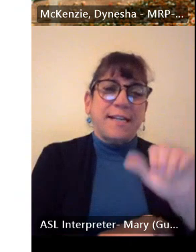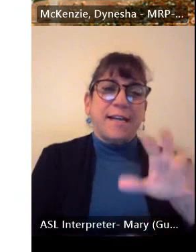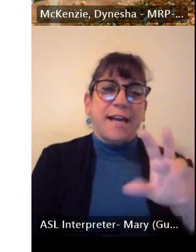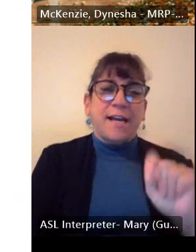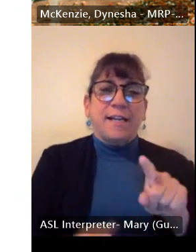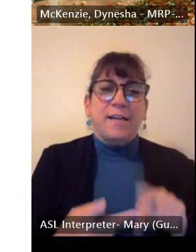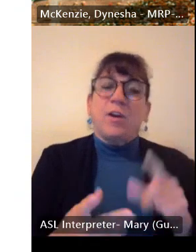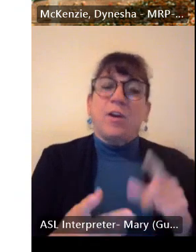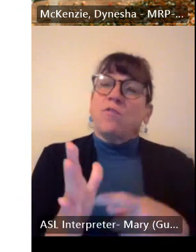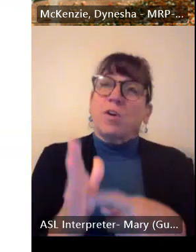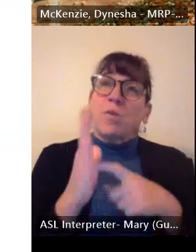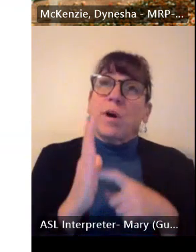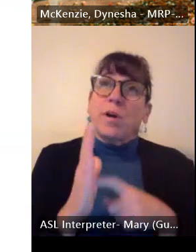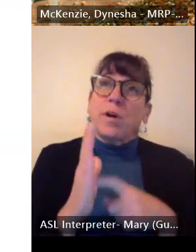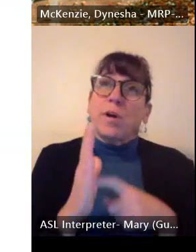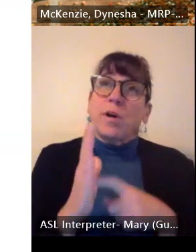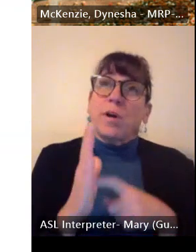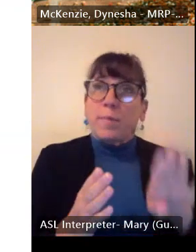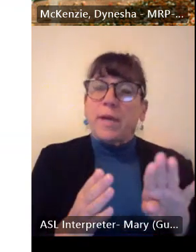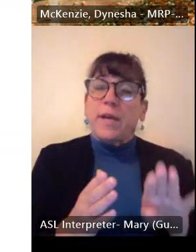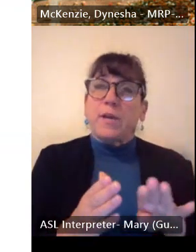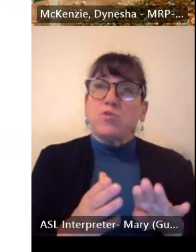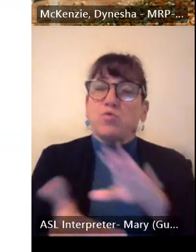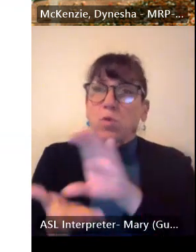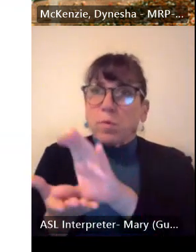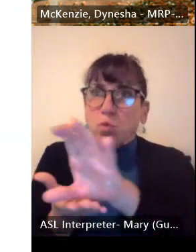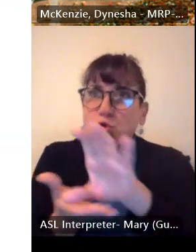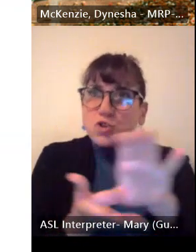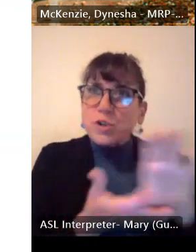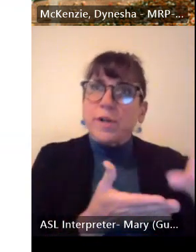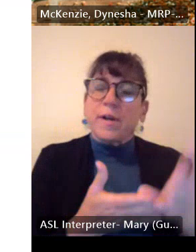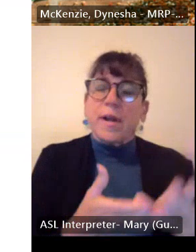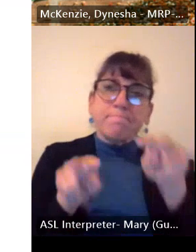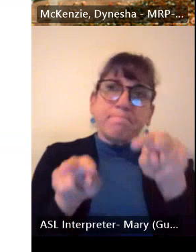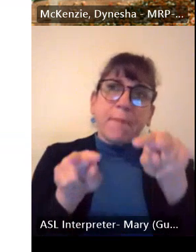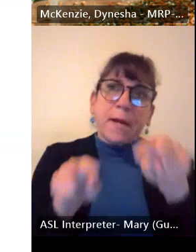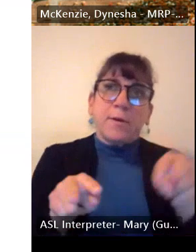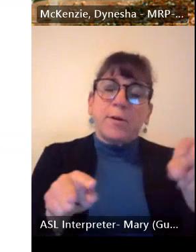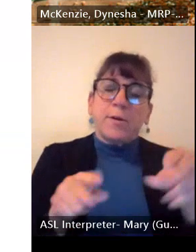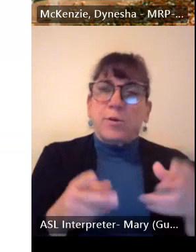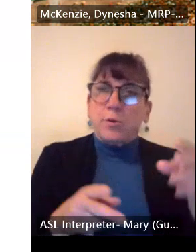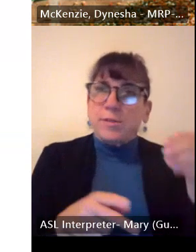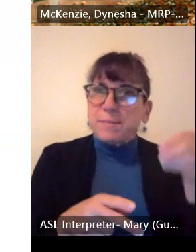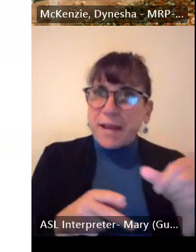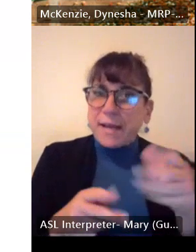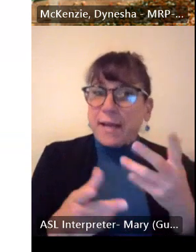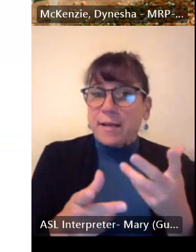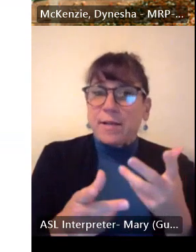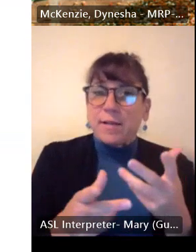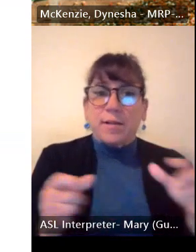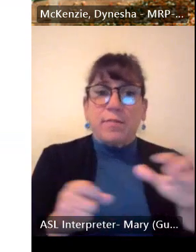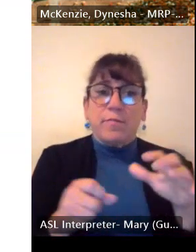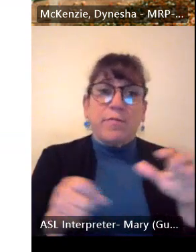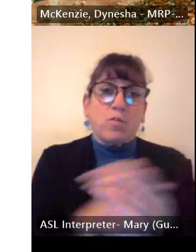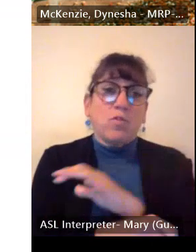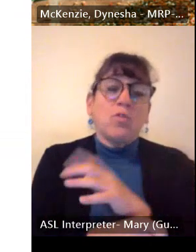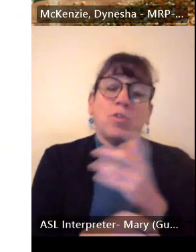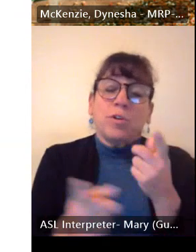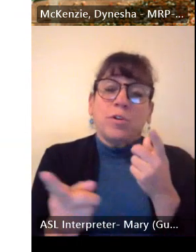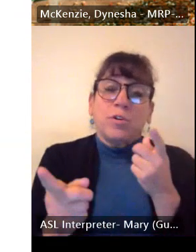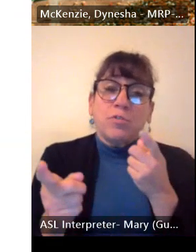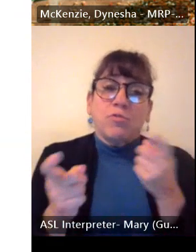requires OMB to apportion and monitor spending, because that way our total funds control, it's not just what Congress approves, but it